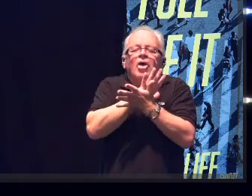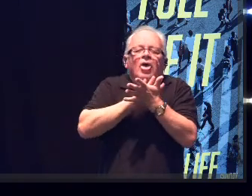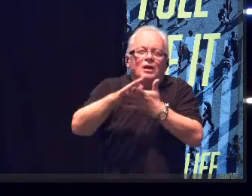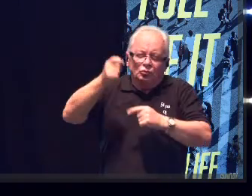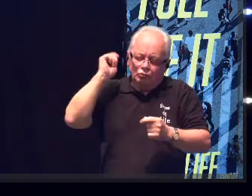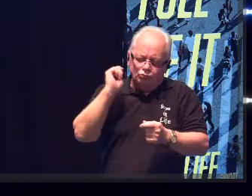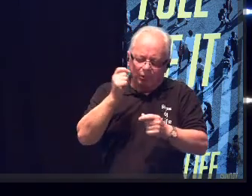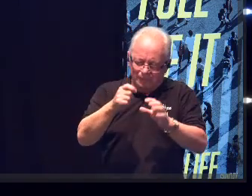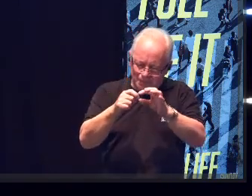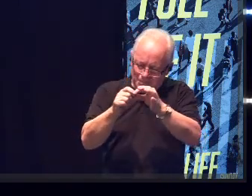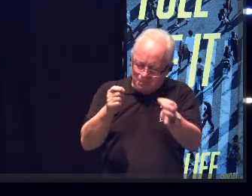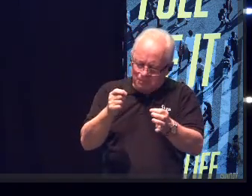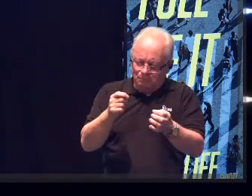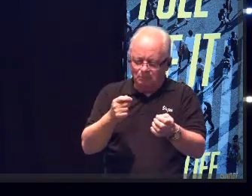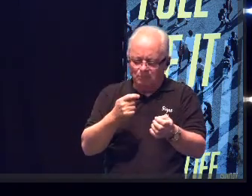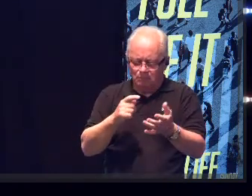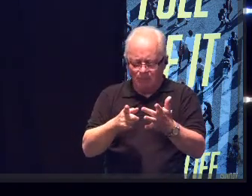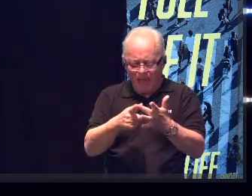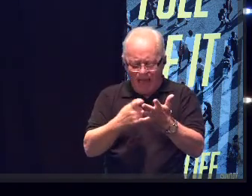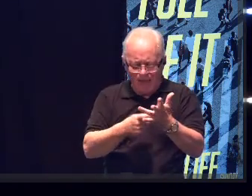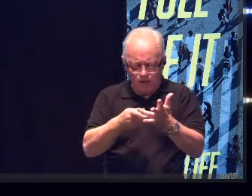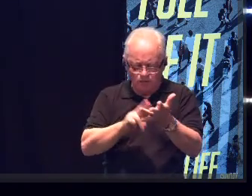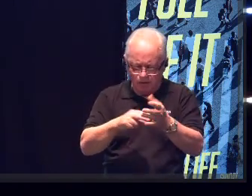whip with metal stuff on the end of it. Pulls your skin out.